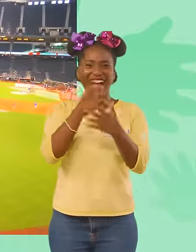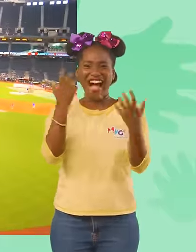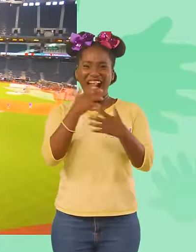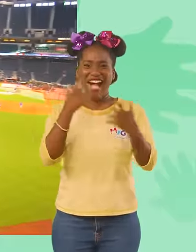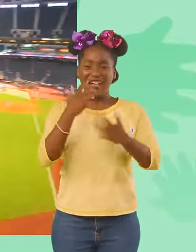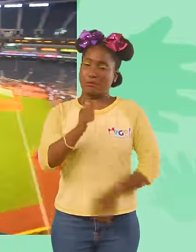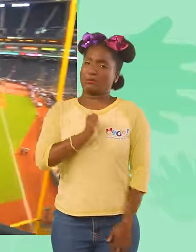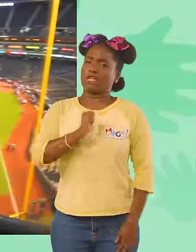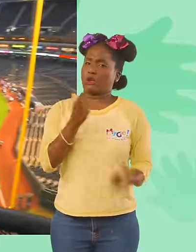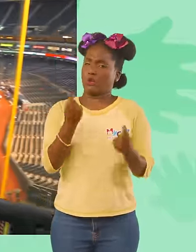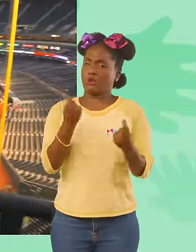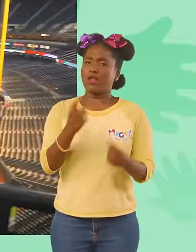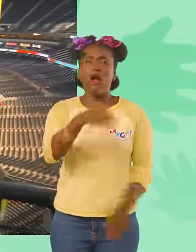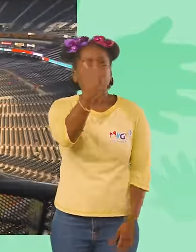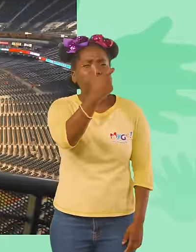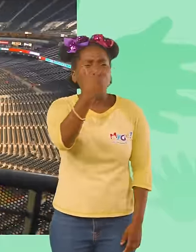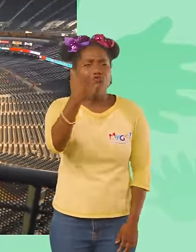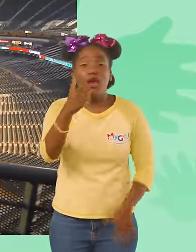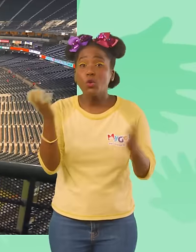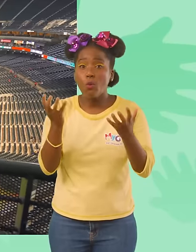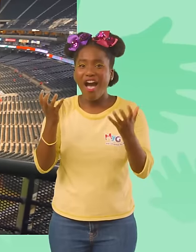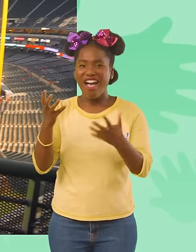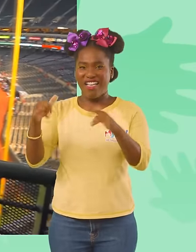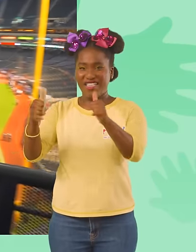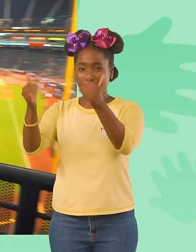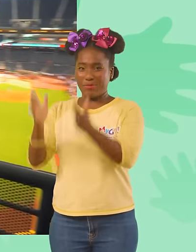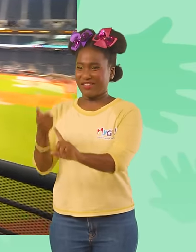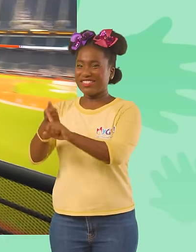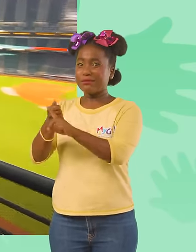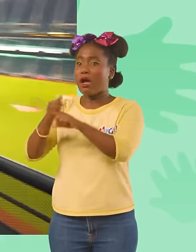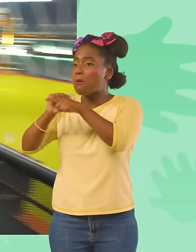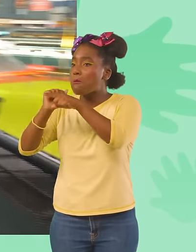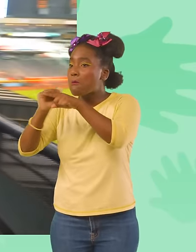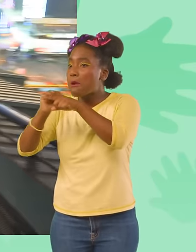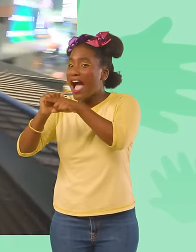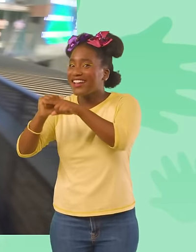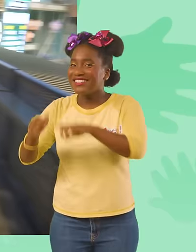I was just watching the players warm up. Whoa. Pretty cool. Hey, check it out.